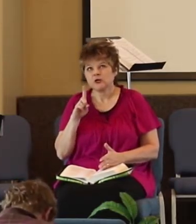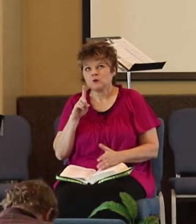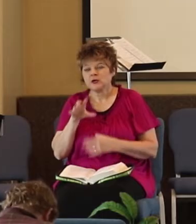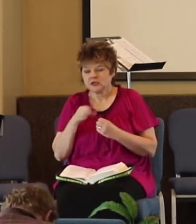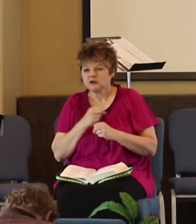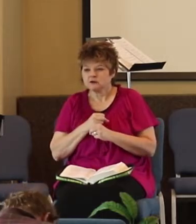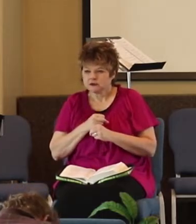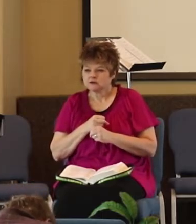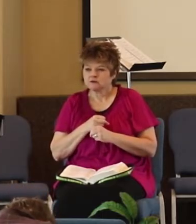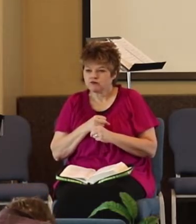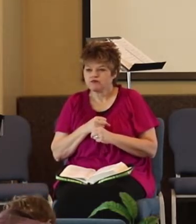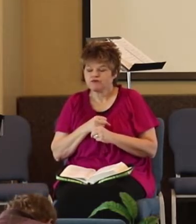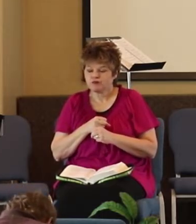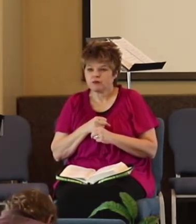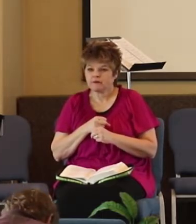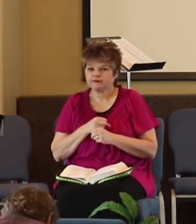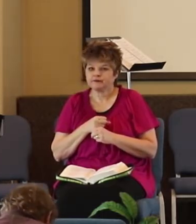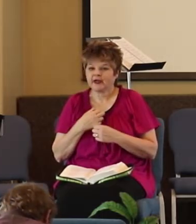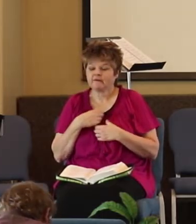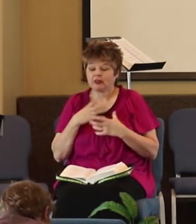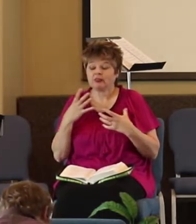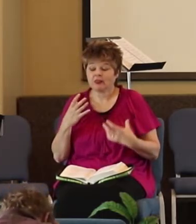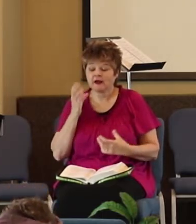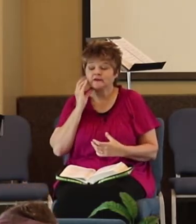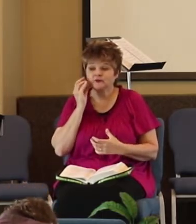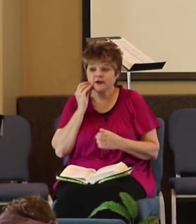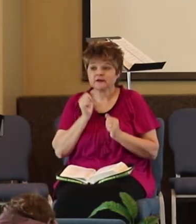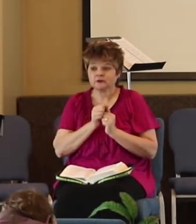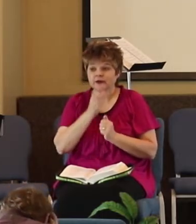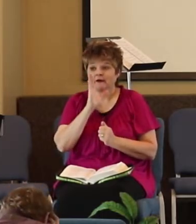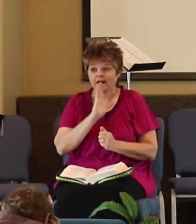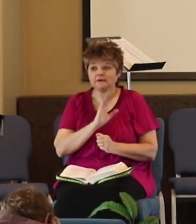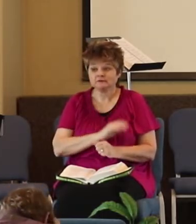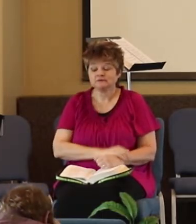41 years. Got a lot of experience with God.